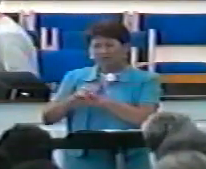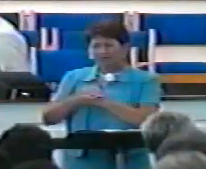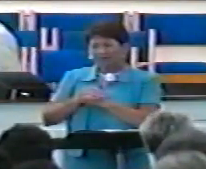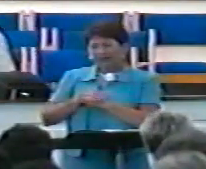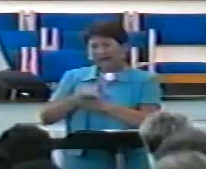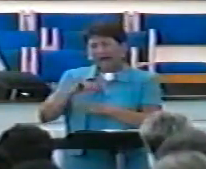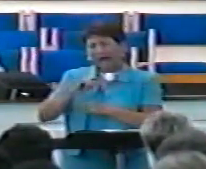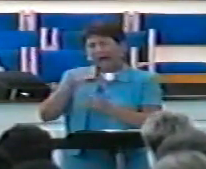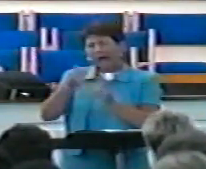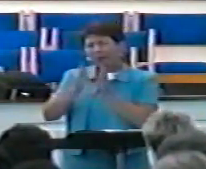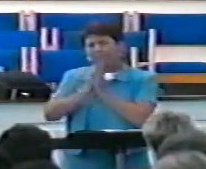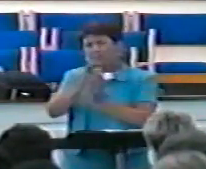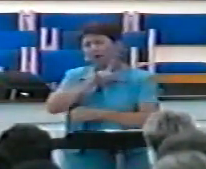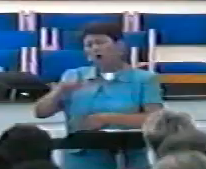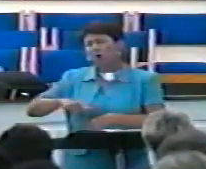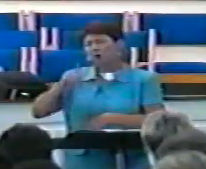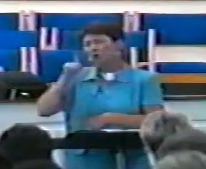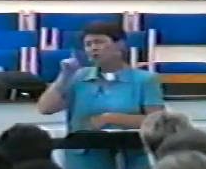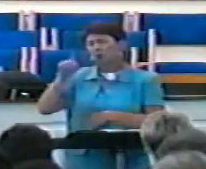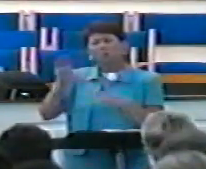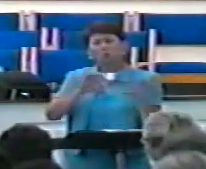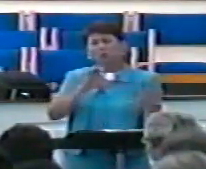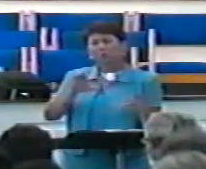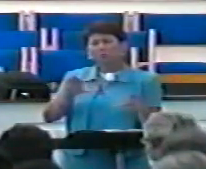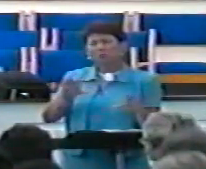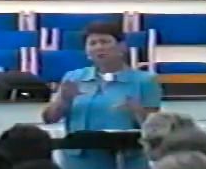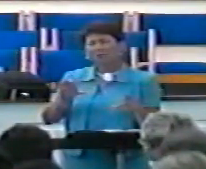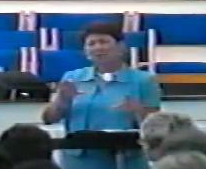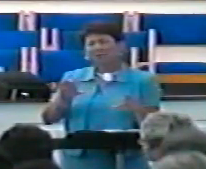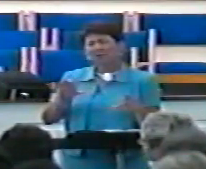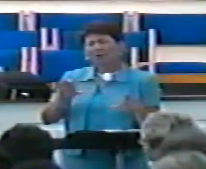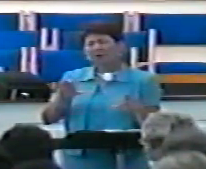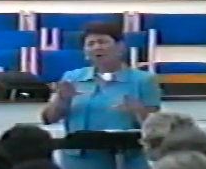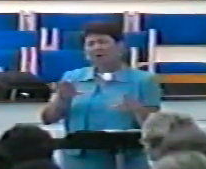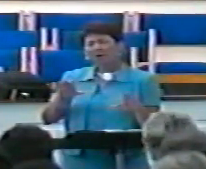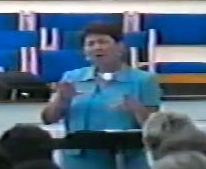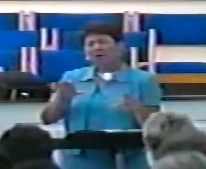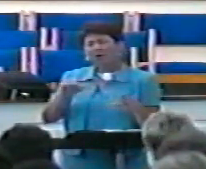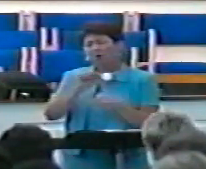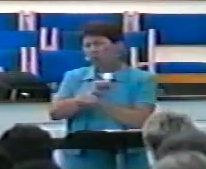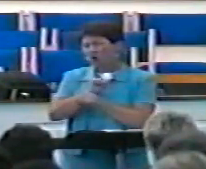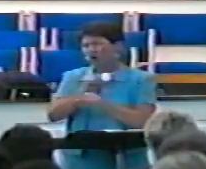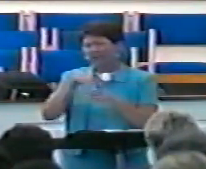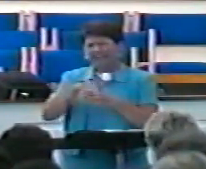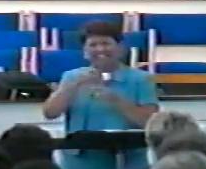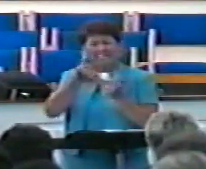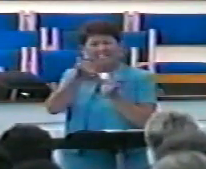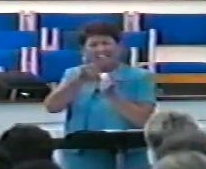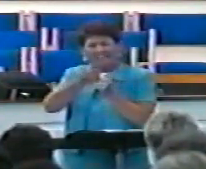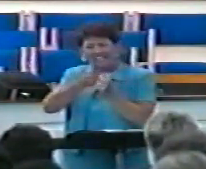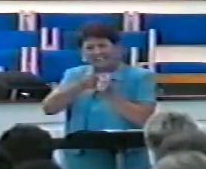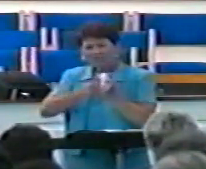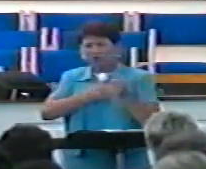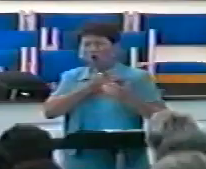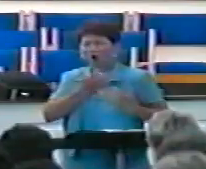I pray, Lord, that you might do a work in each and all of our hearts at this time.